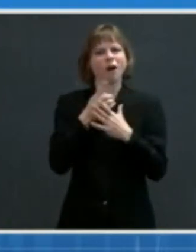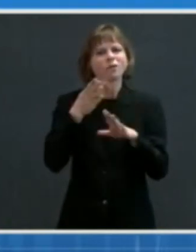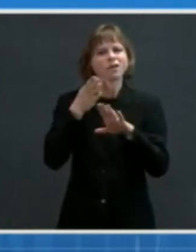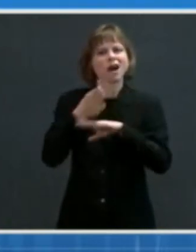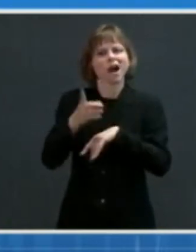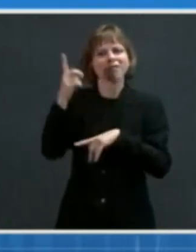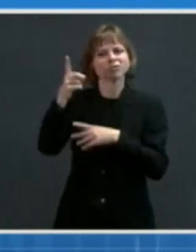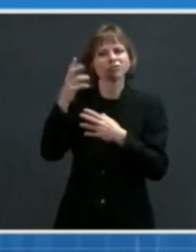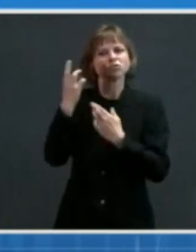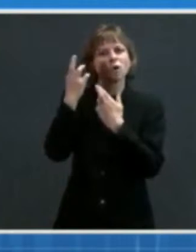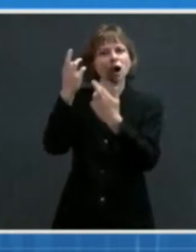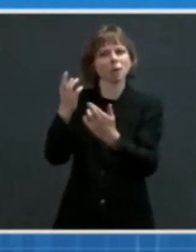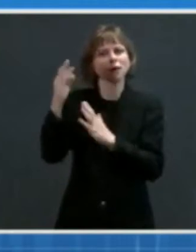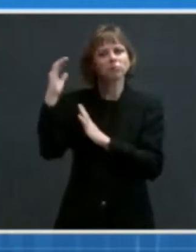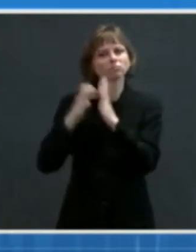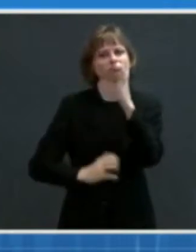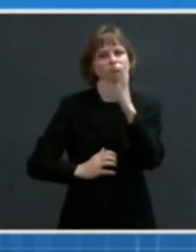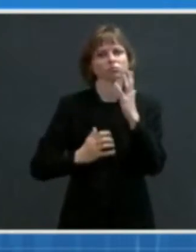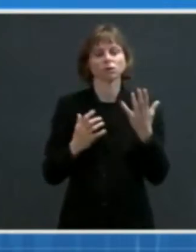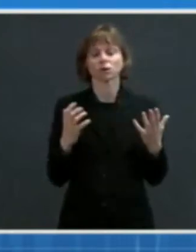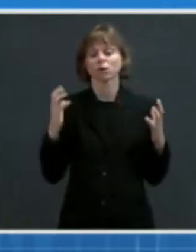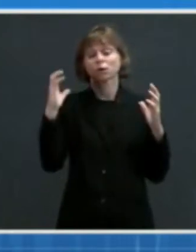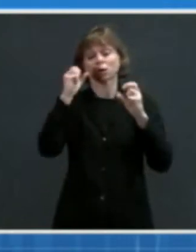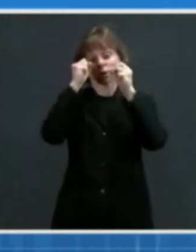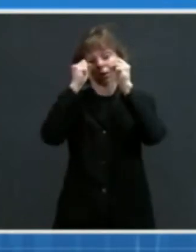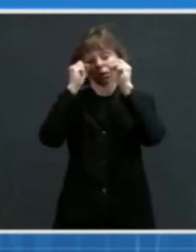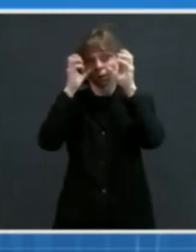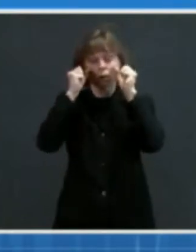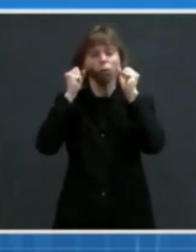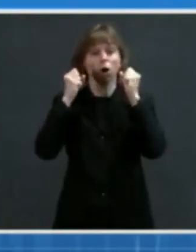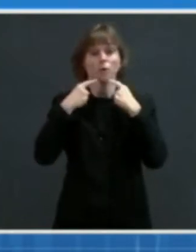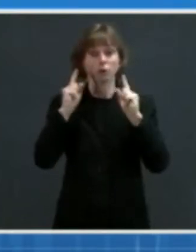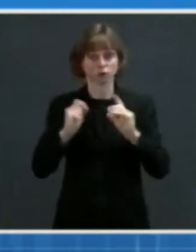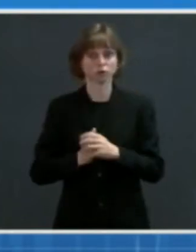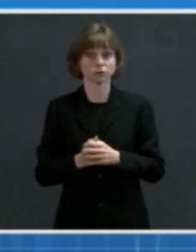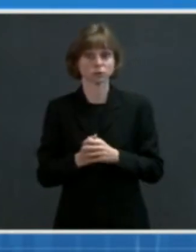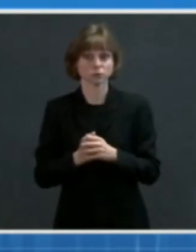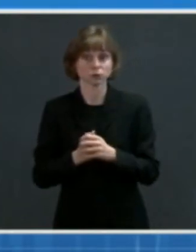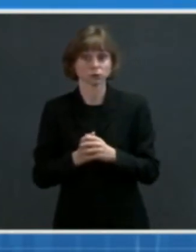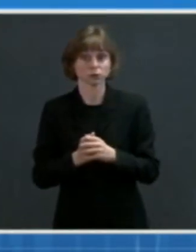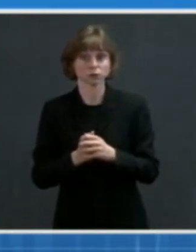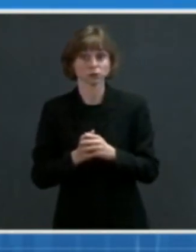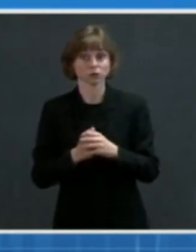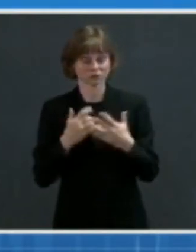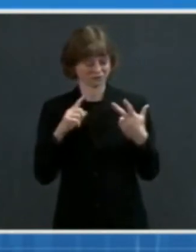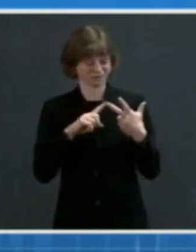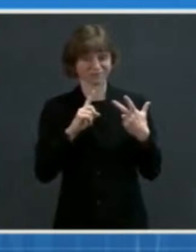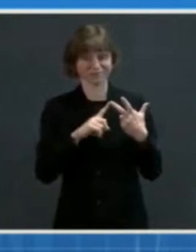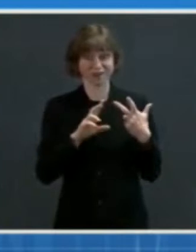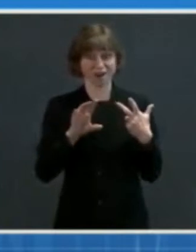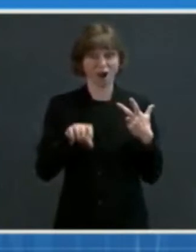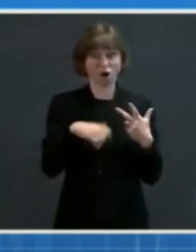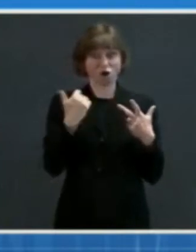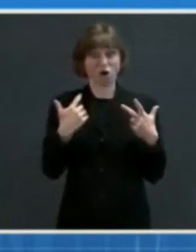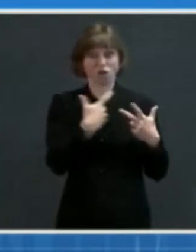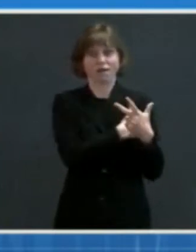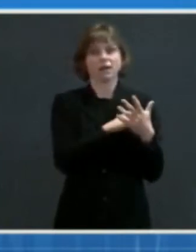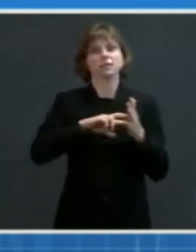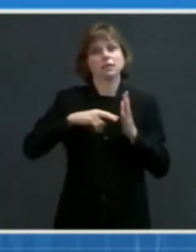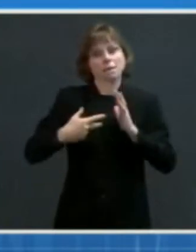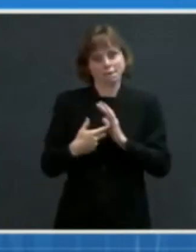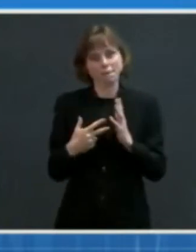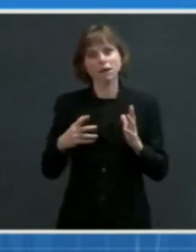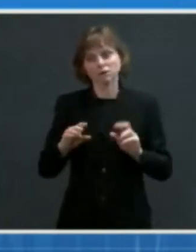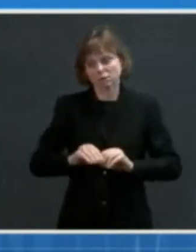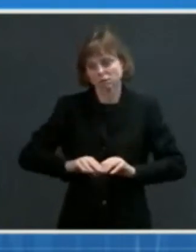Andy commented. This is a remarkable achievement. With the additional vaccine, more vaccine doses are making their ways